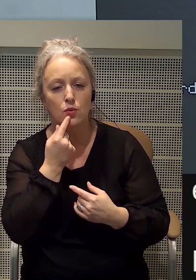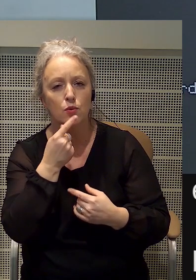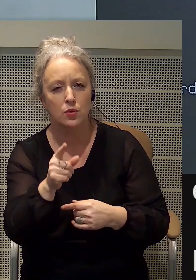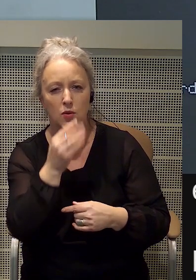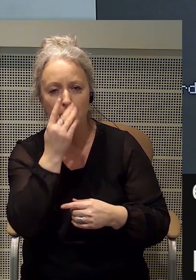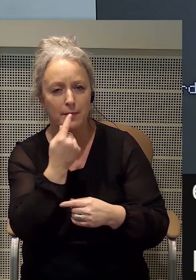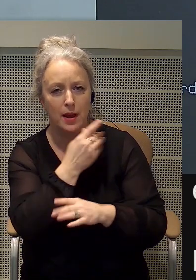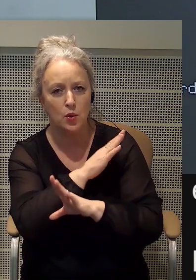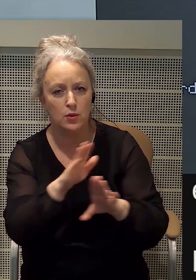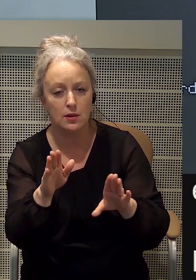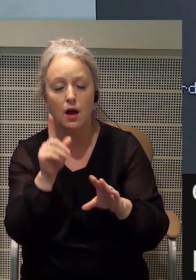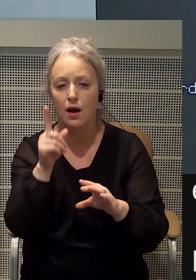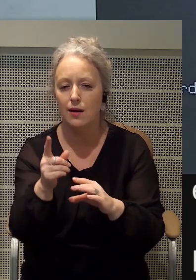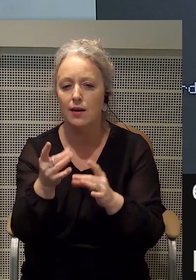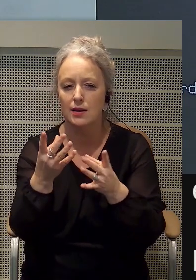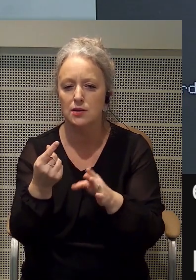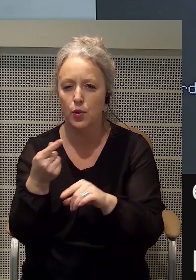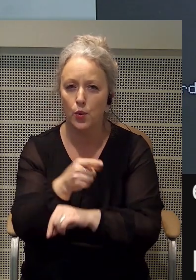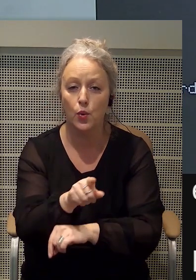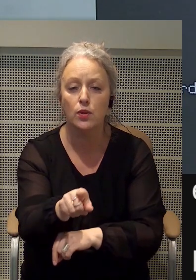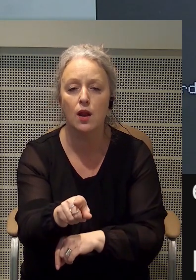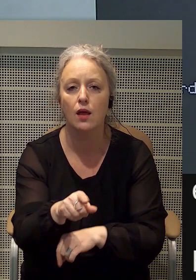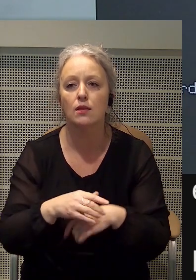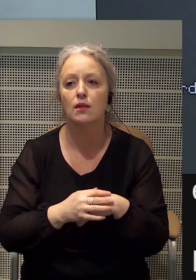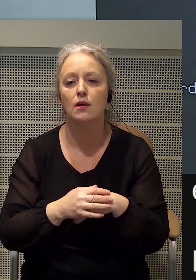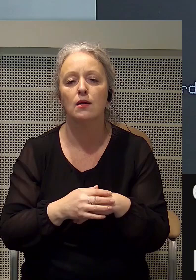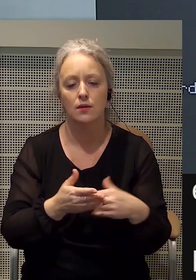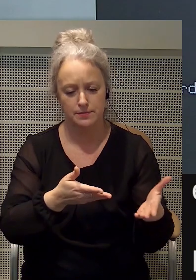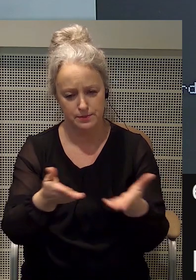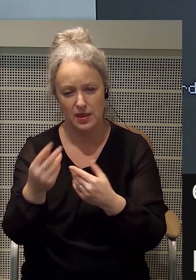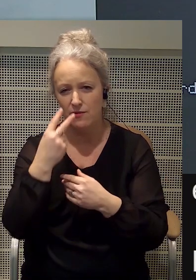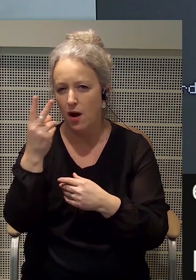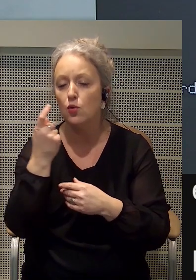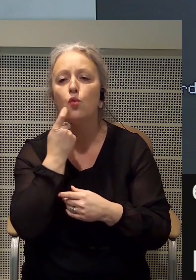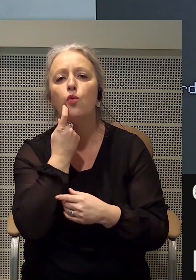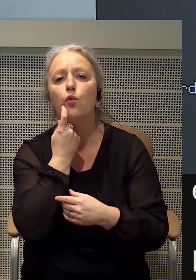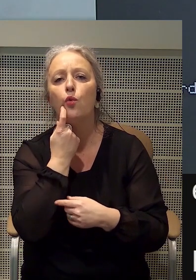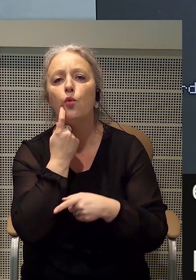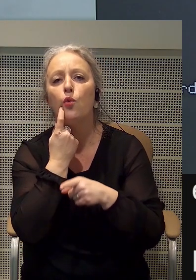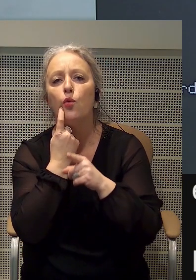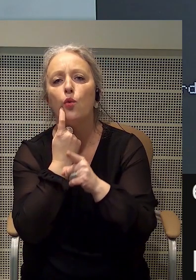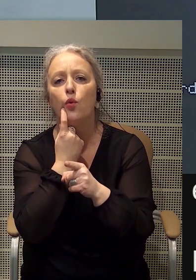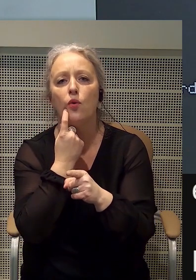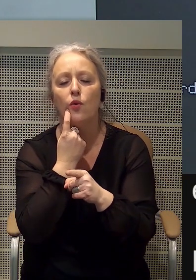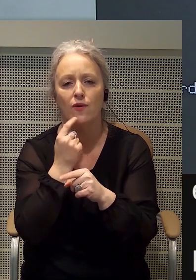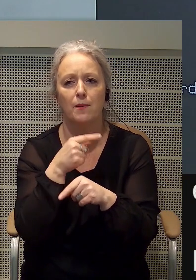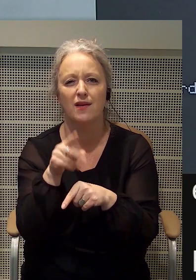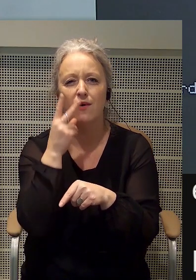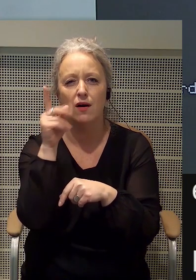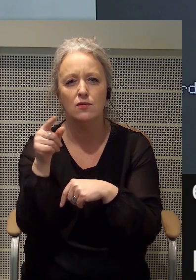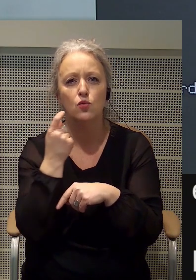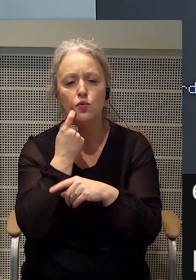teile vihje, et... I will give you a hint. Et, minge vaadake huvi pärast selle